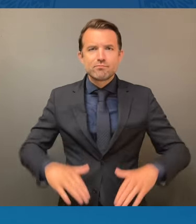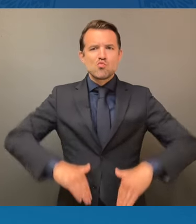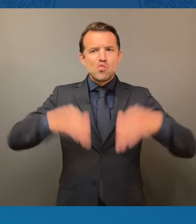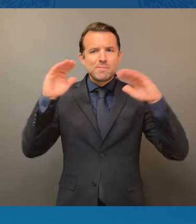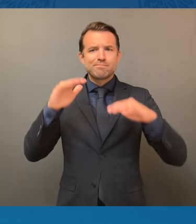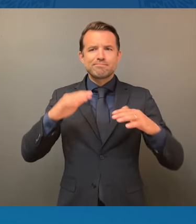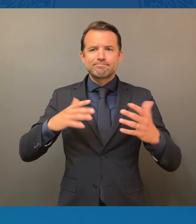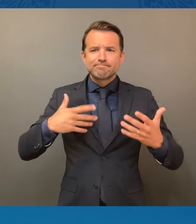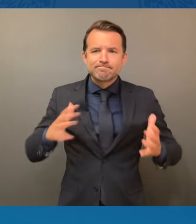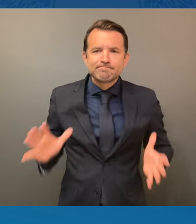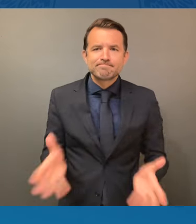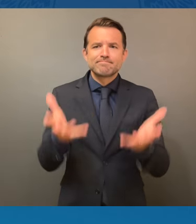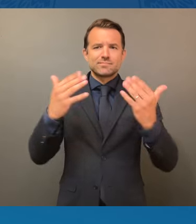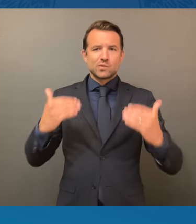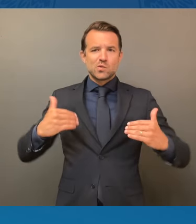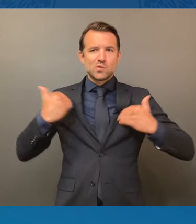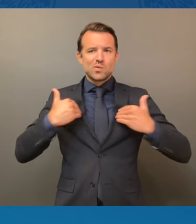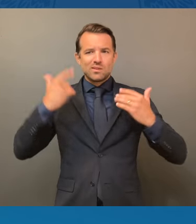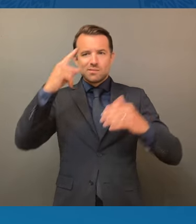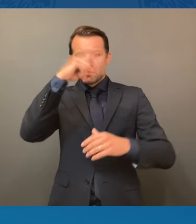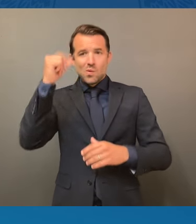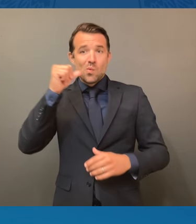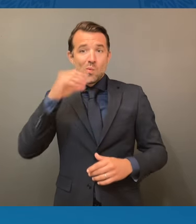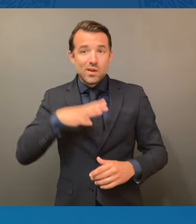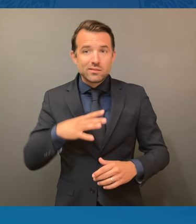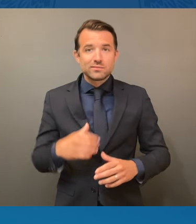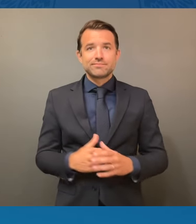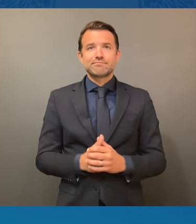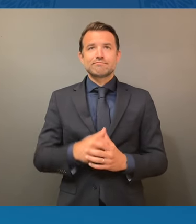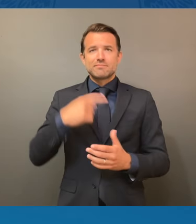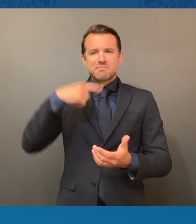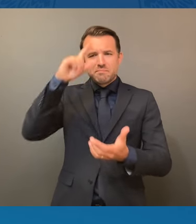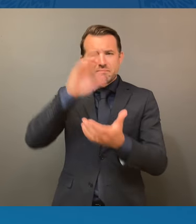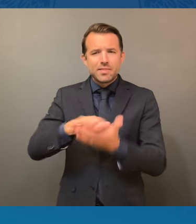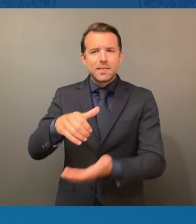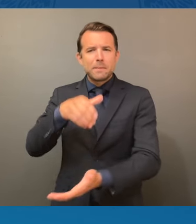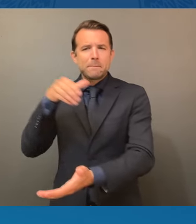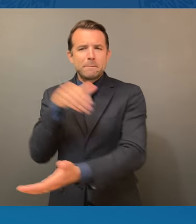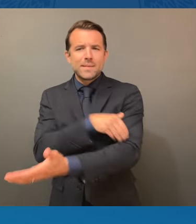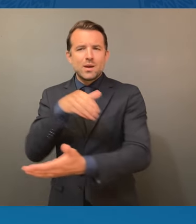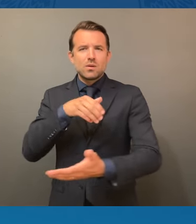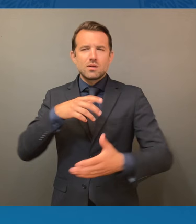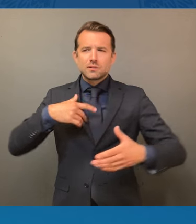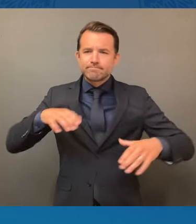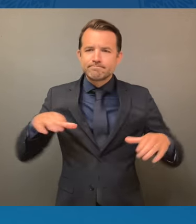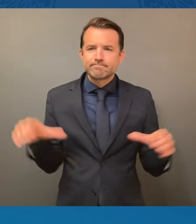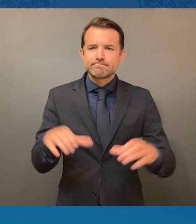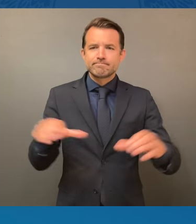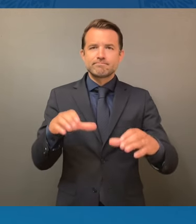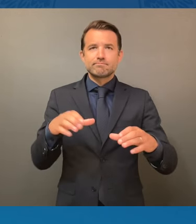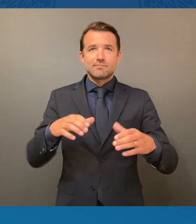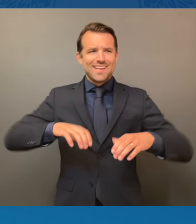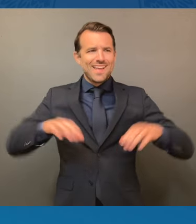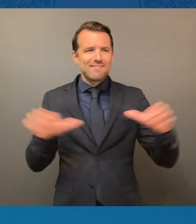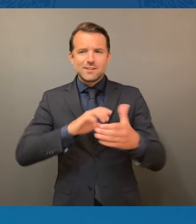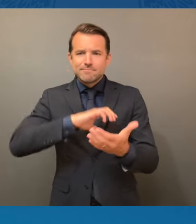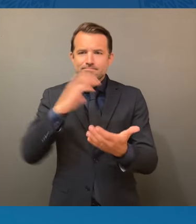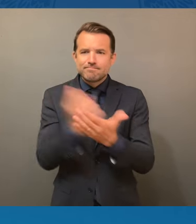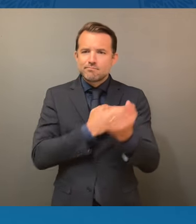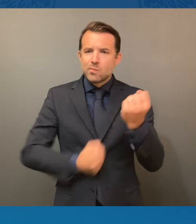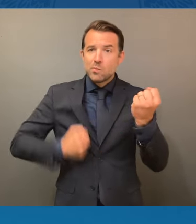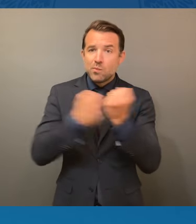I believe in the power of action. I believe in taking action to empower each other, empower our